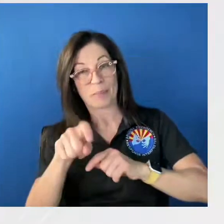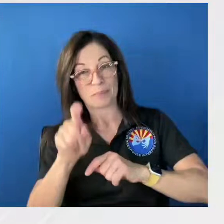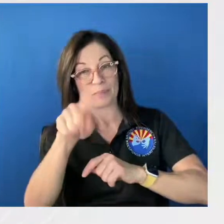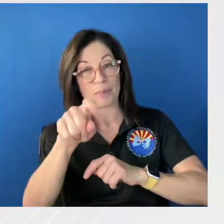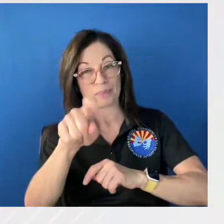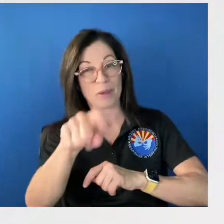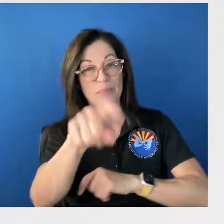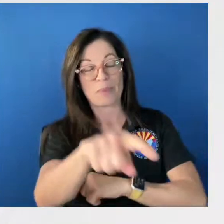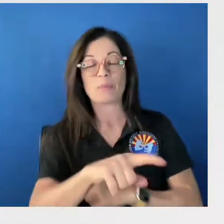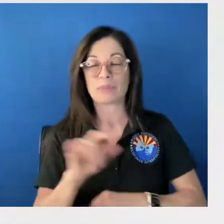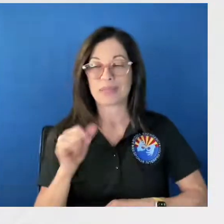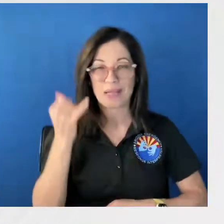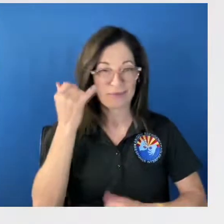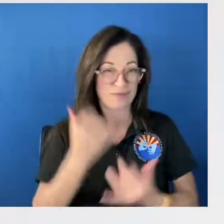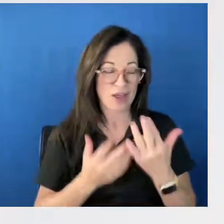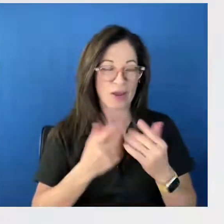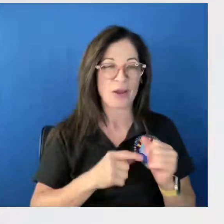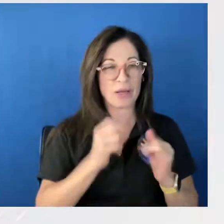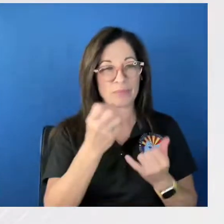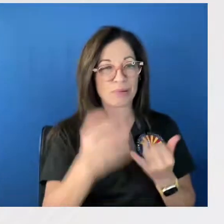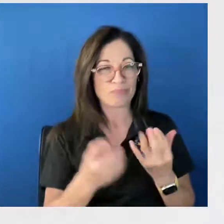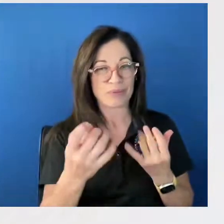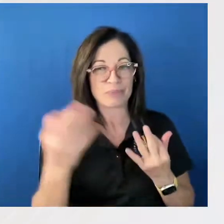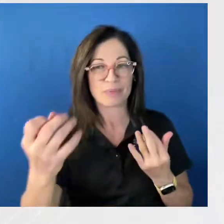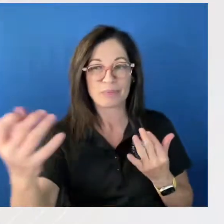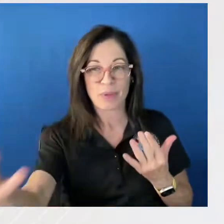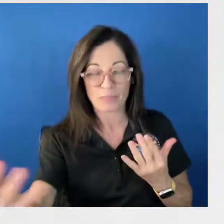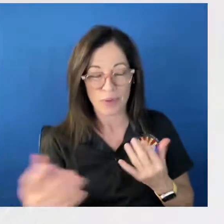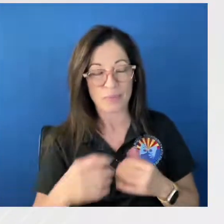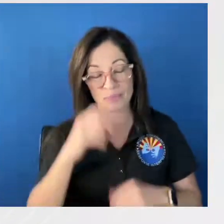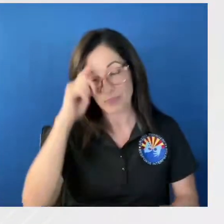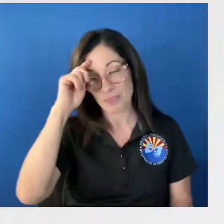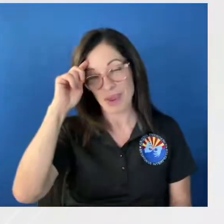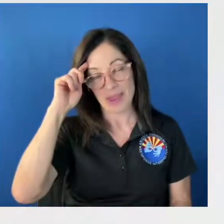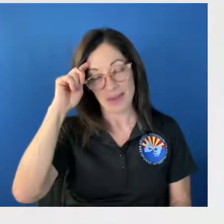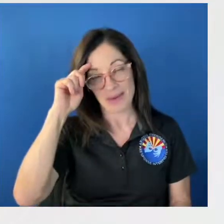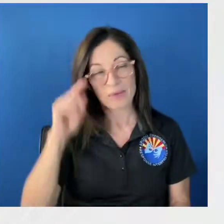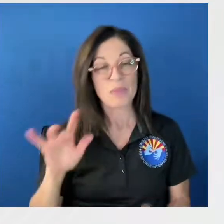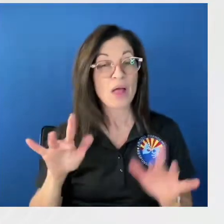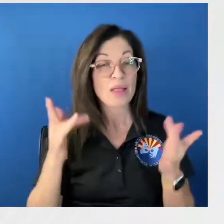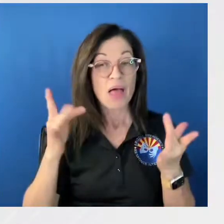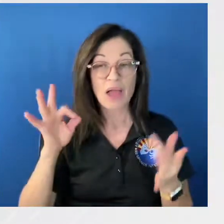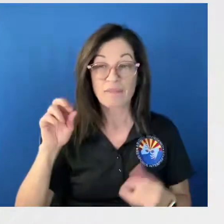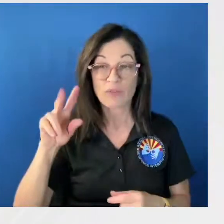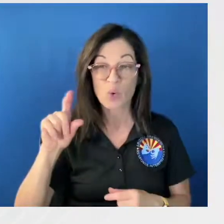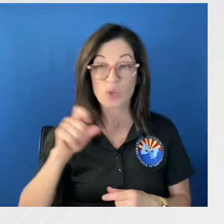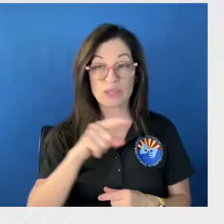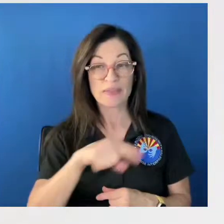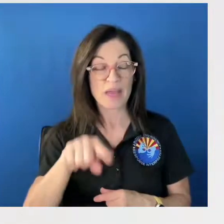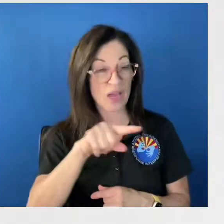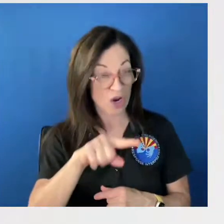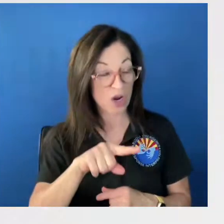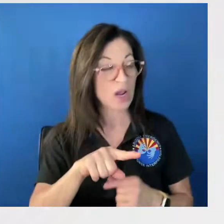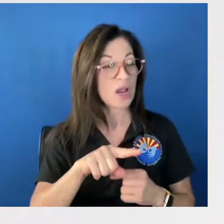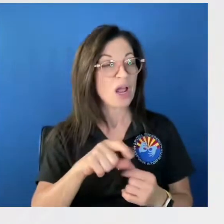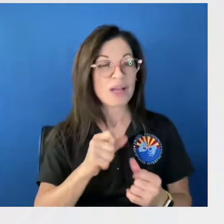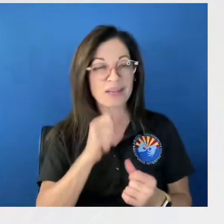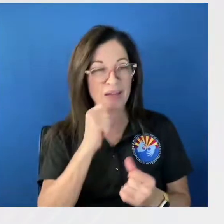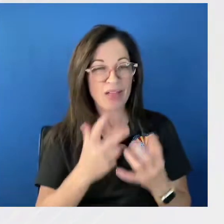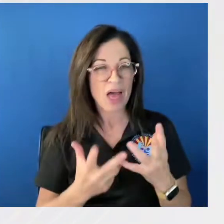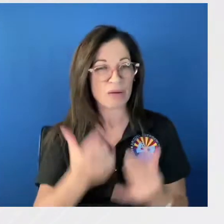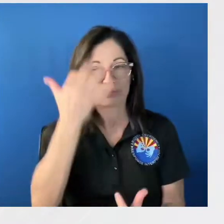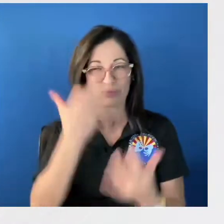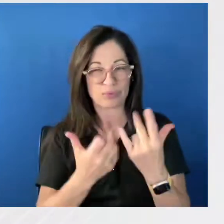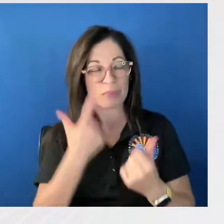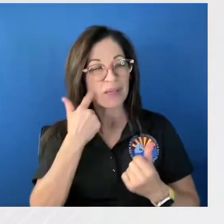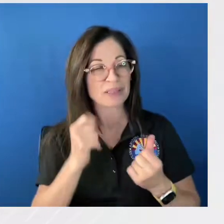our advantage was it's light fuels. It's out in the desert in that feeling area where there's not going to be that rollout. It's not the big pine trees that's going to cook